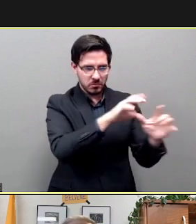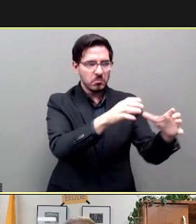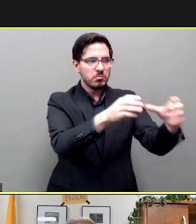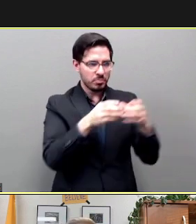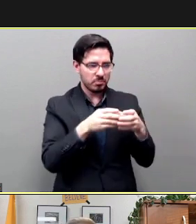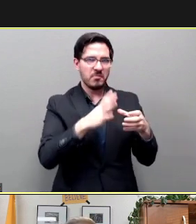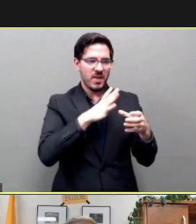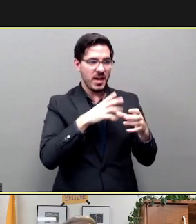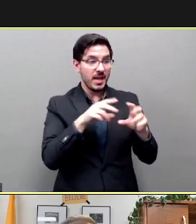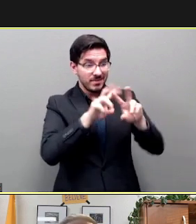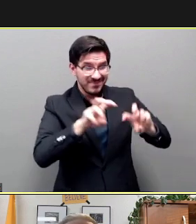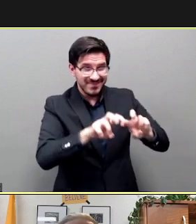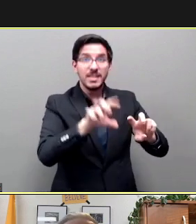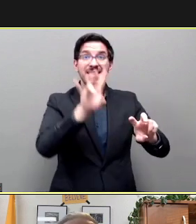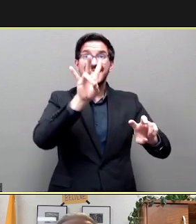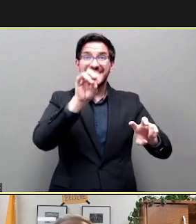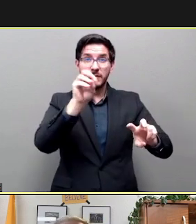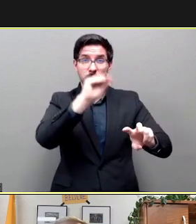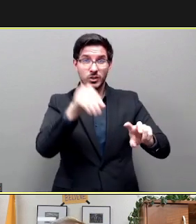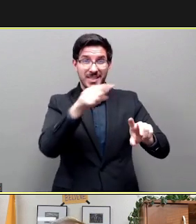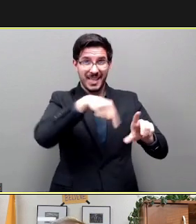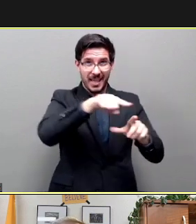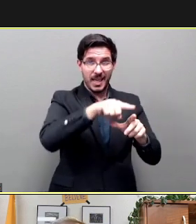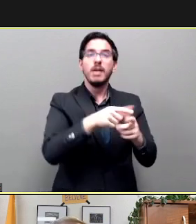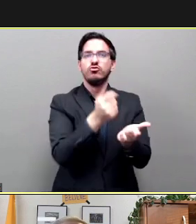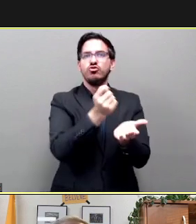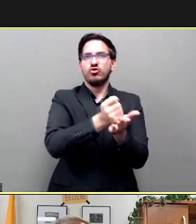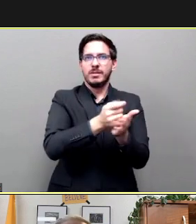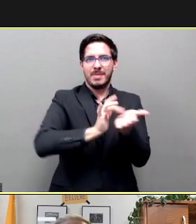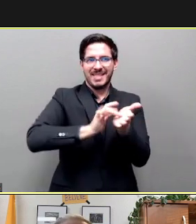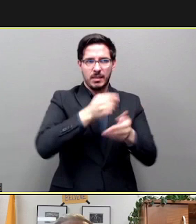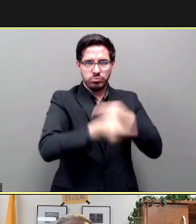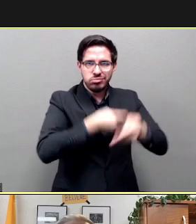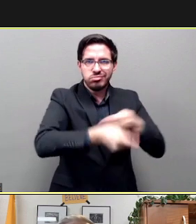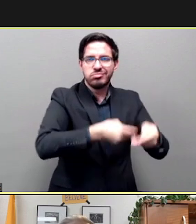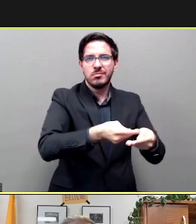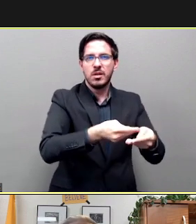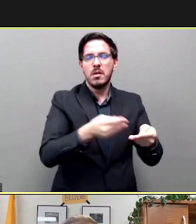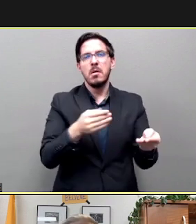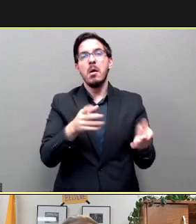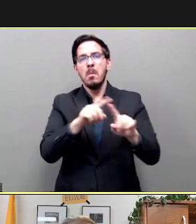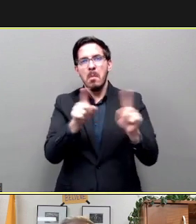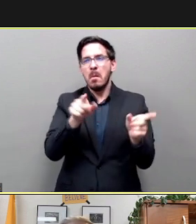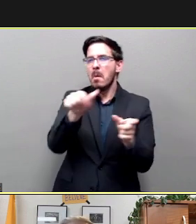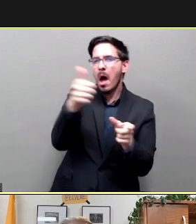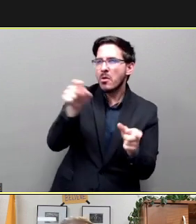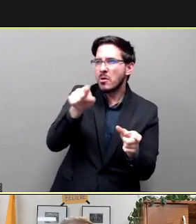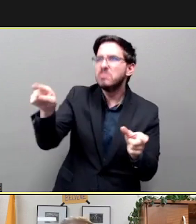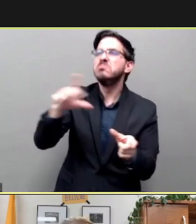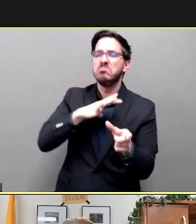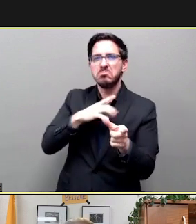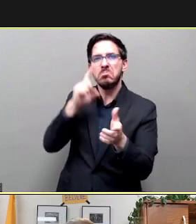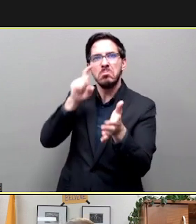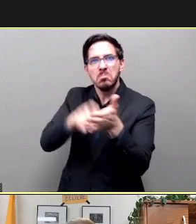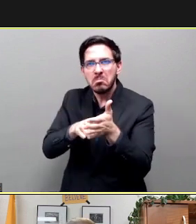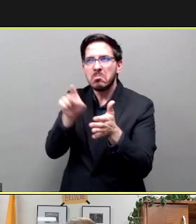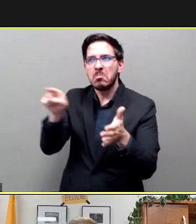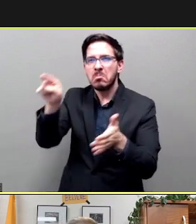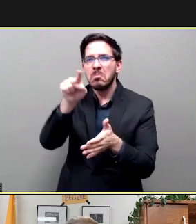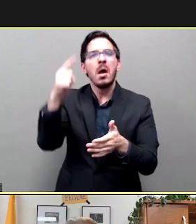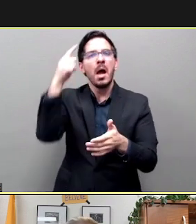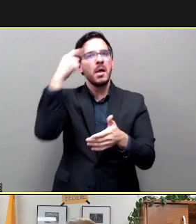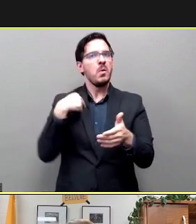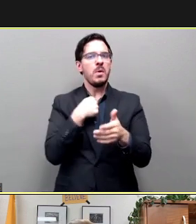our progress, particularly to other states. And I think we got off to a very early start with our pharmacy group at DOH, who